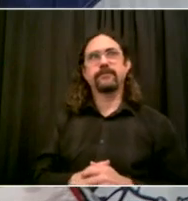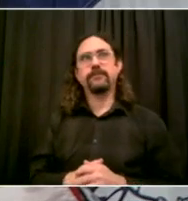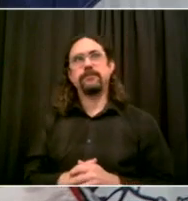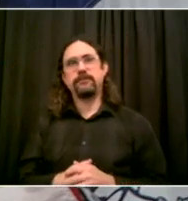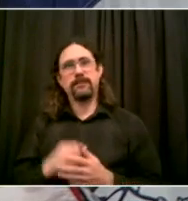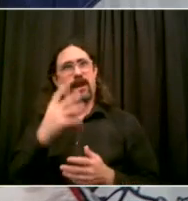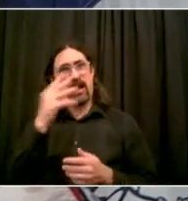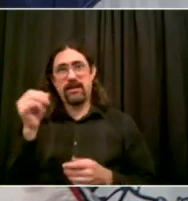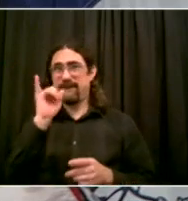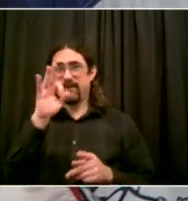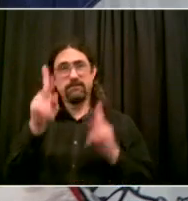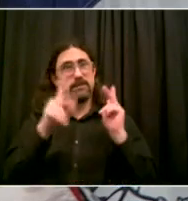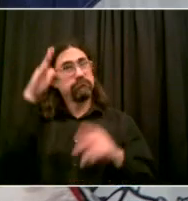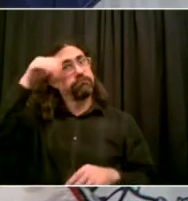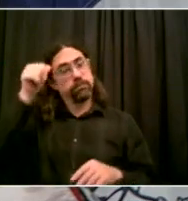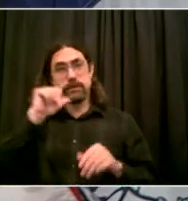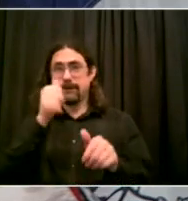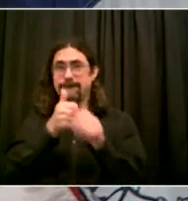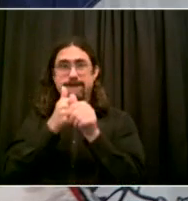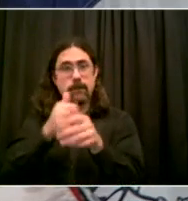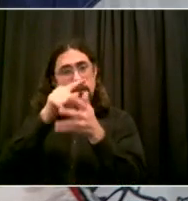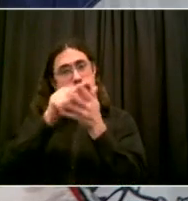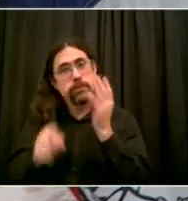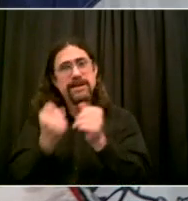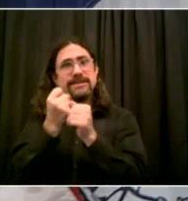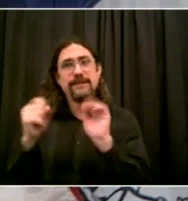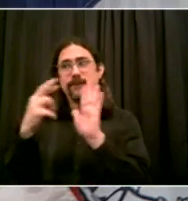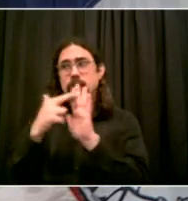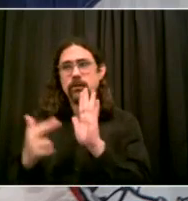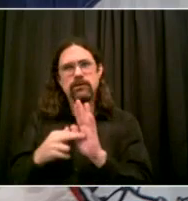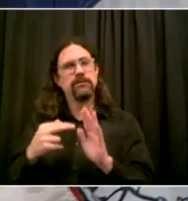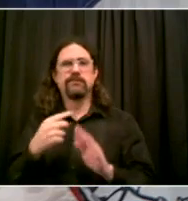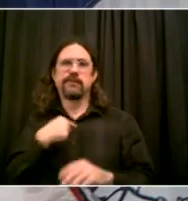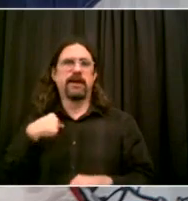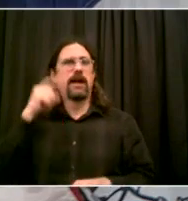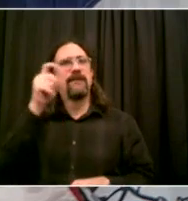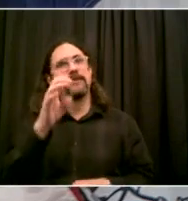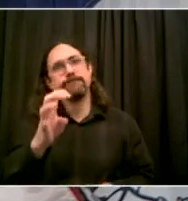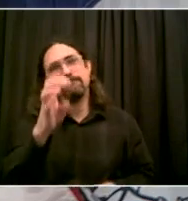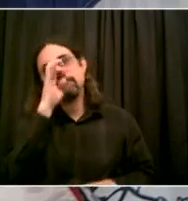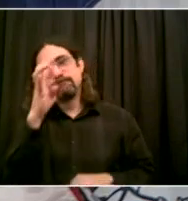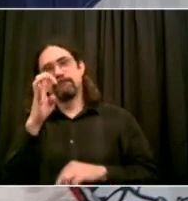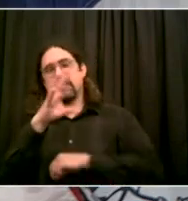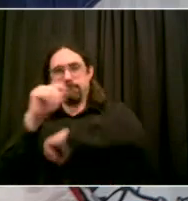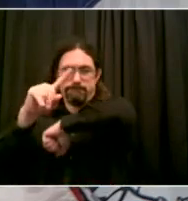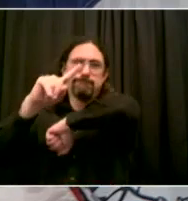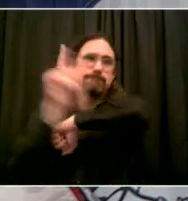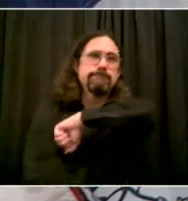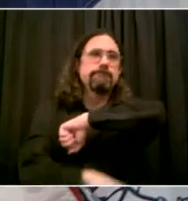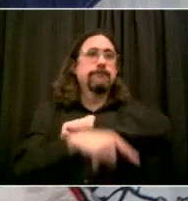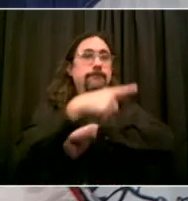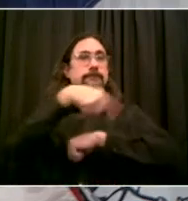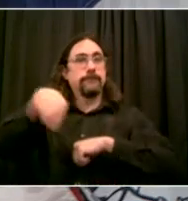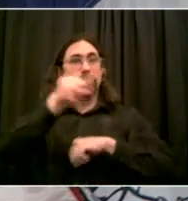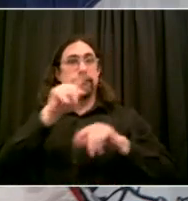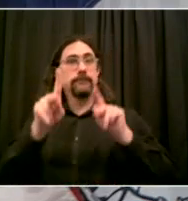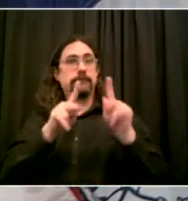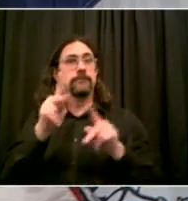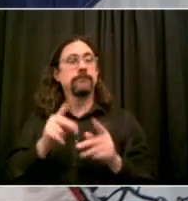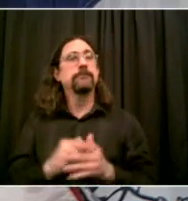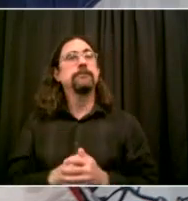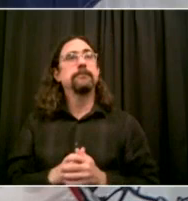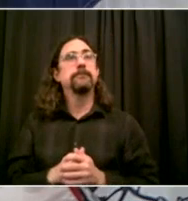Hi, everyone. You mentioned there's going to be a day of action on Staten Island tomorrow because of